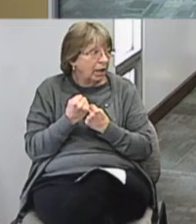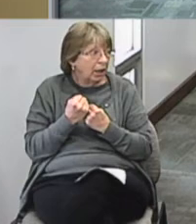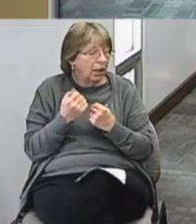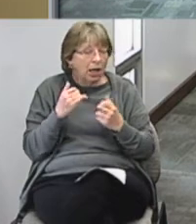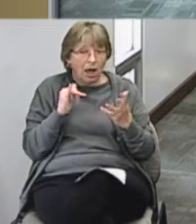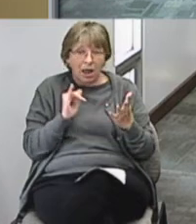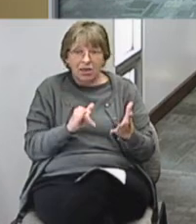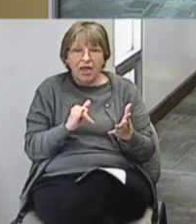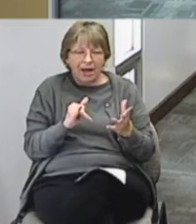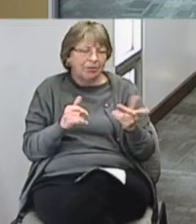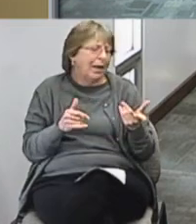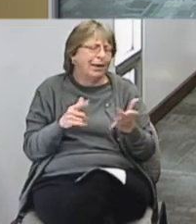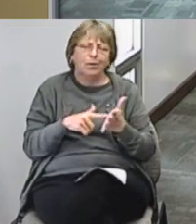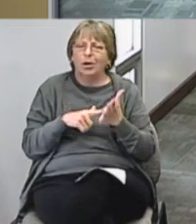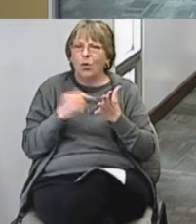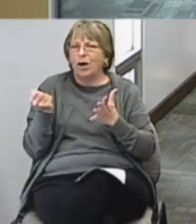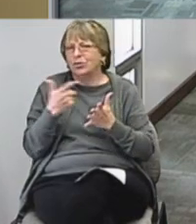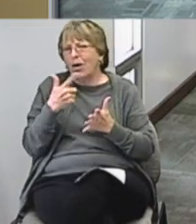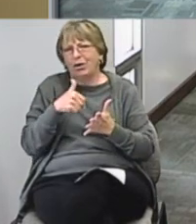That's Across valid. the spectrum. Yeah.